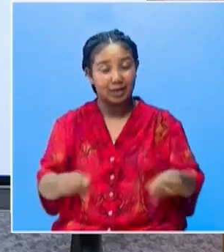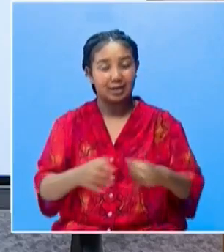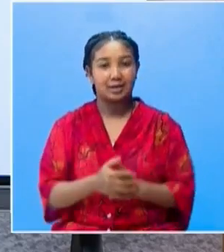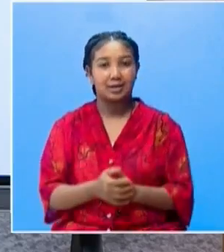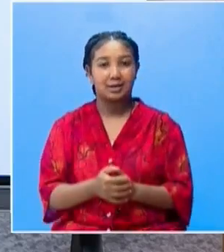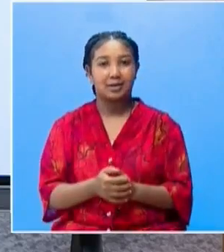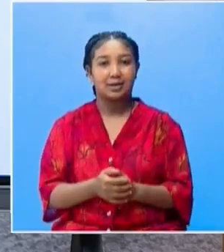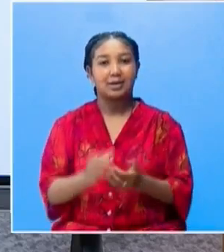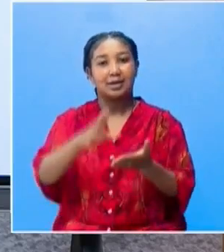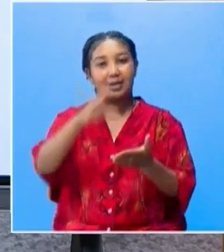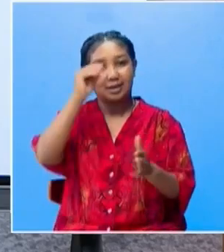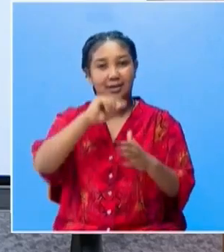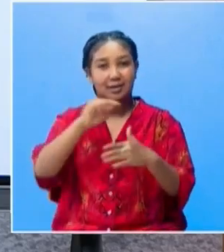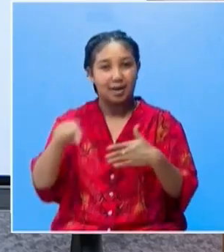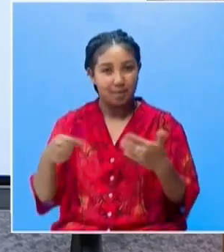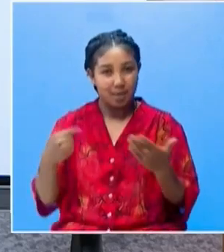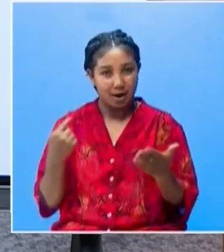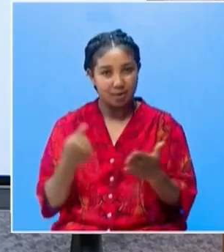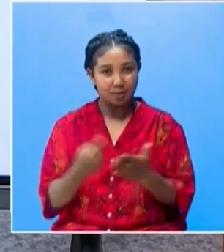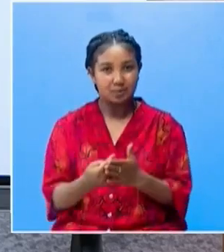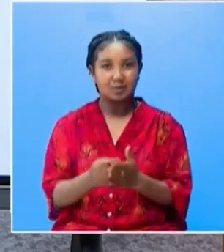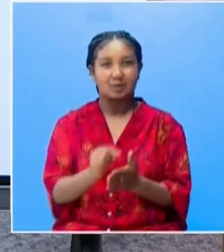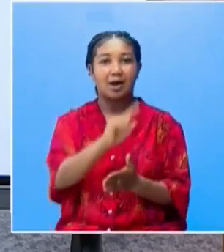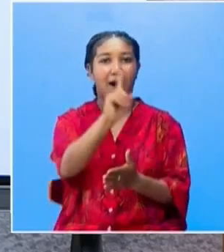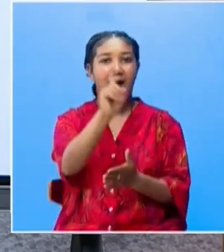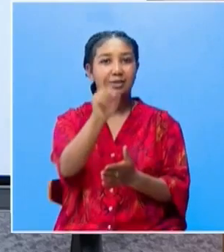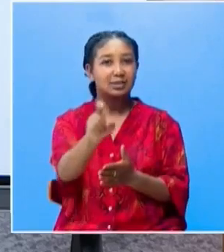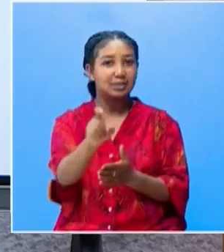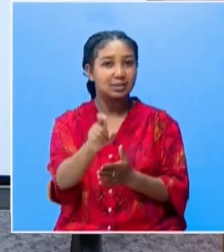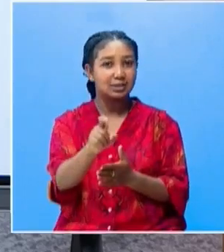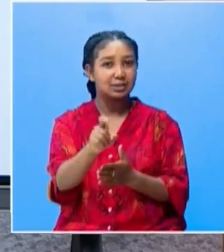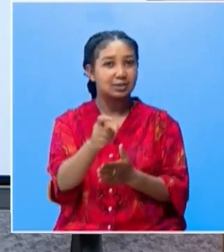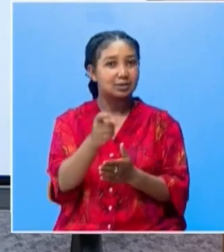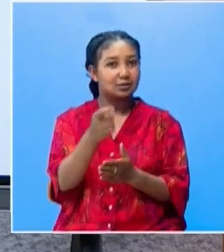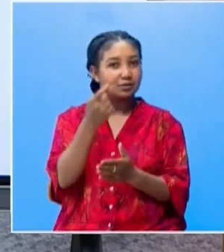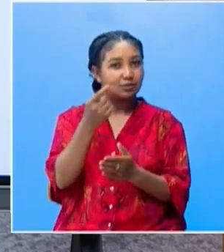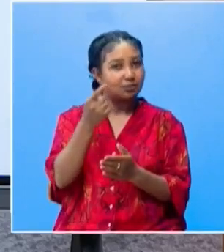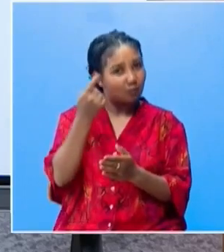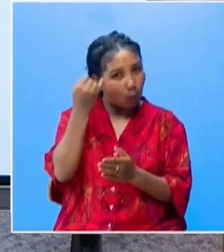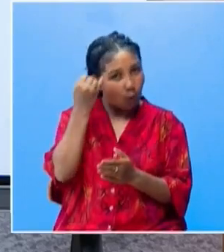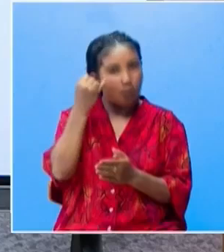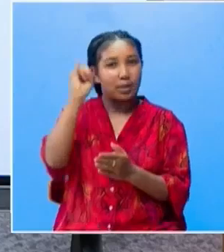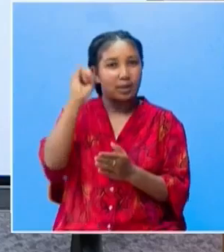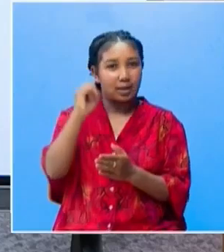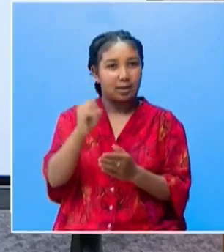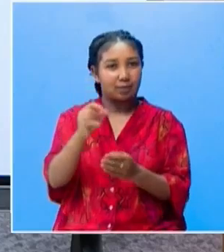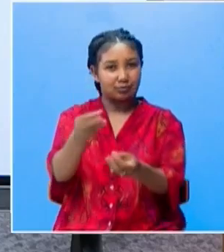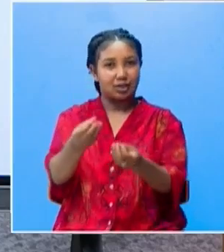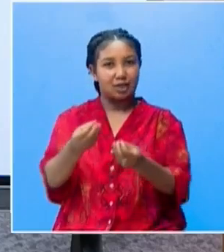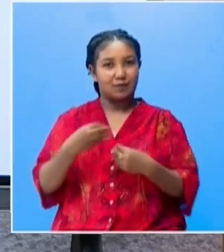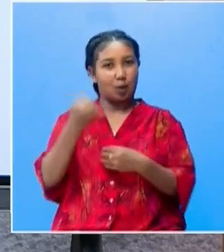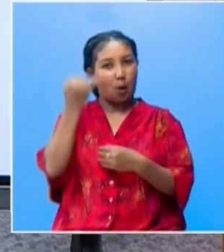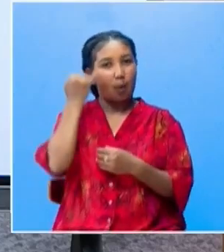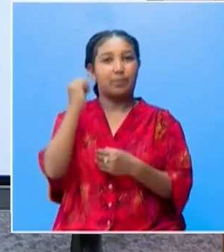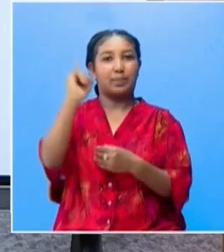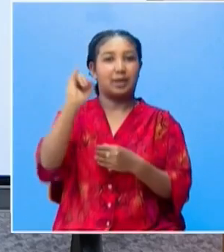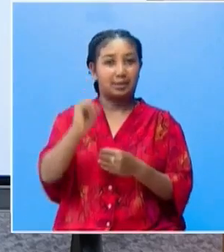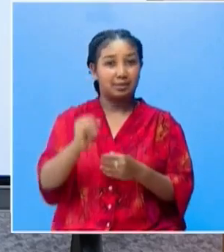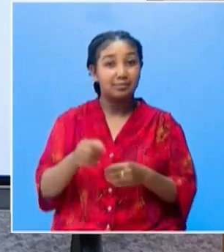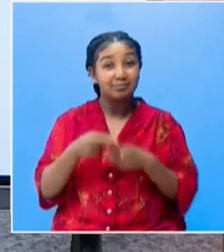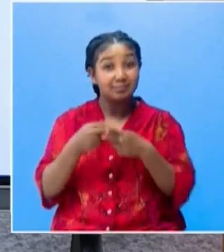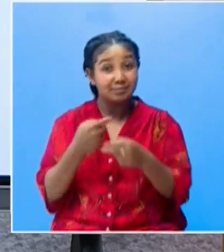to learn about asking for and giving an opinion. What do I